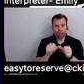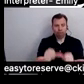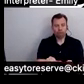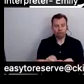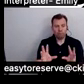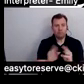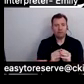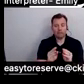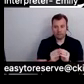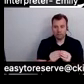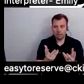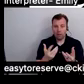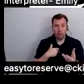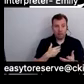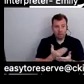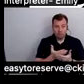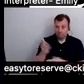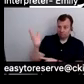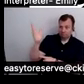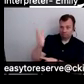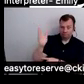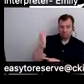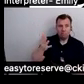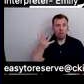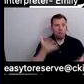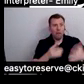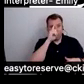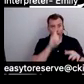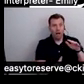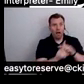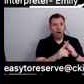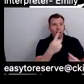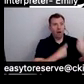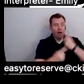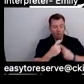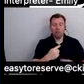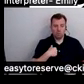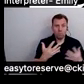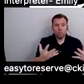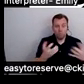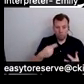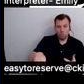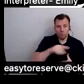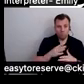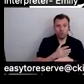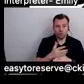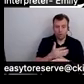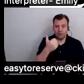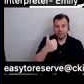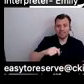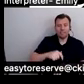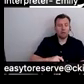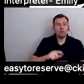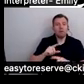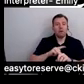anticipate that the material presented may generate questions, and we certainly welcome you to share those at any time. We would ask